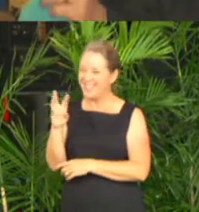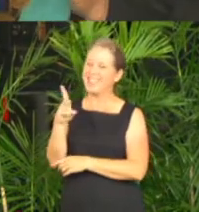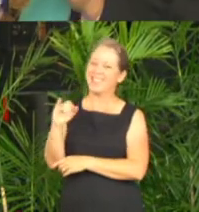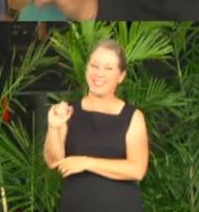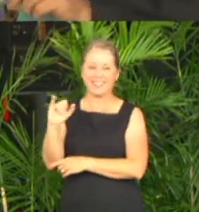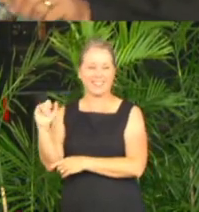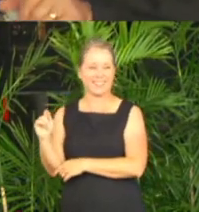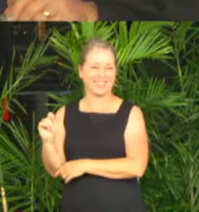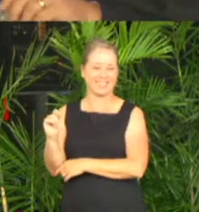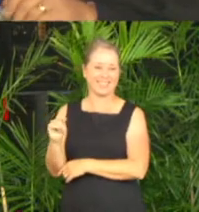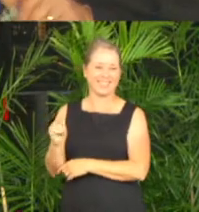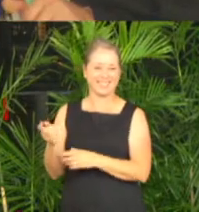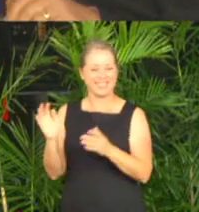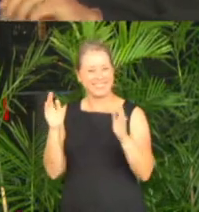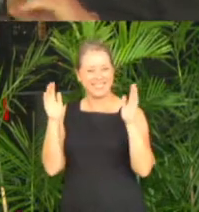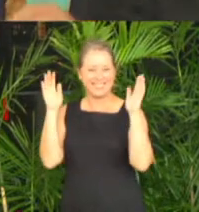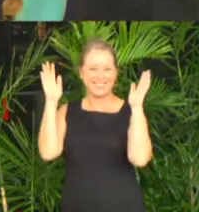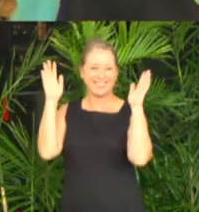it!